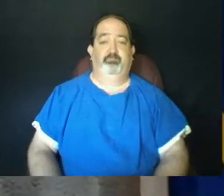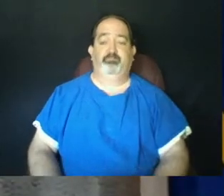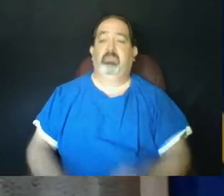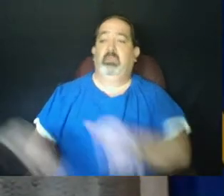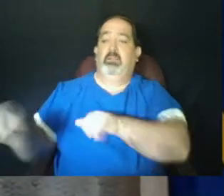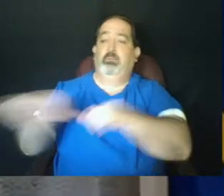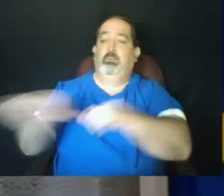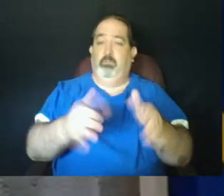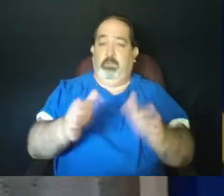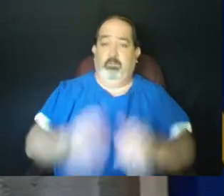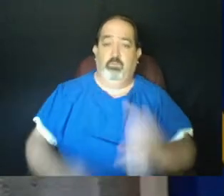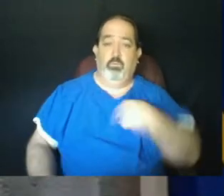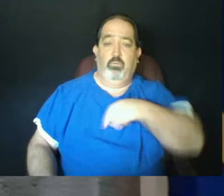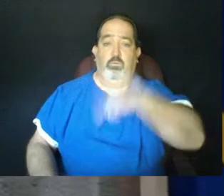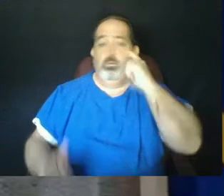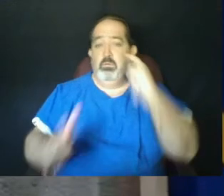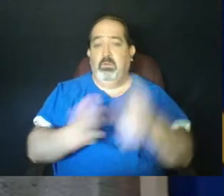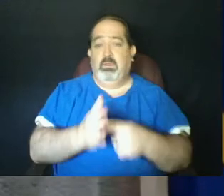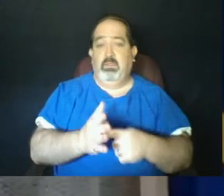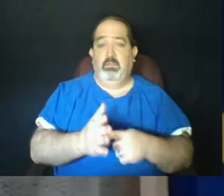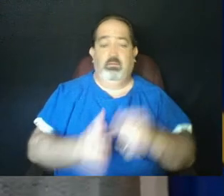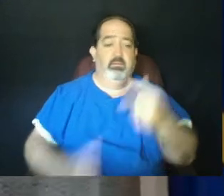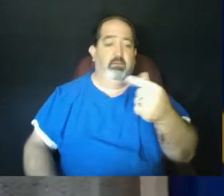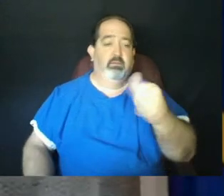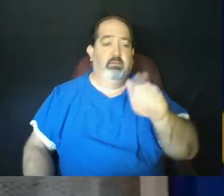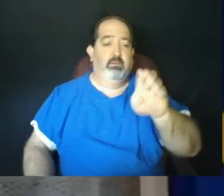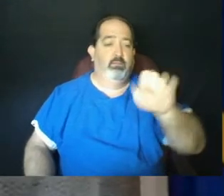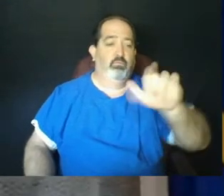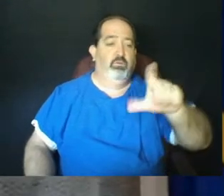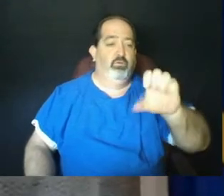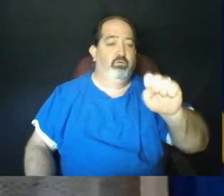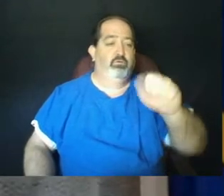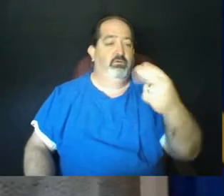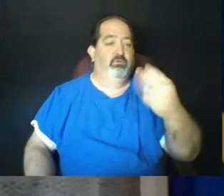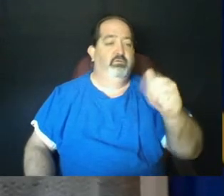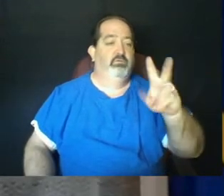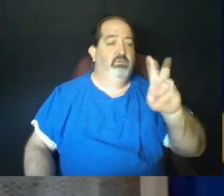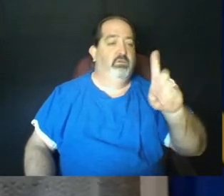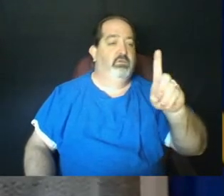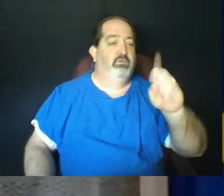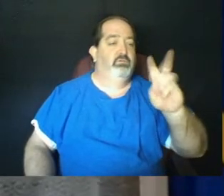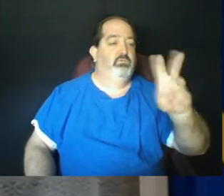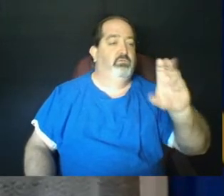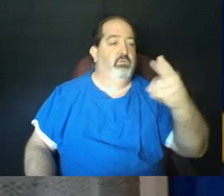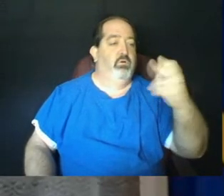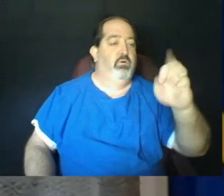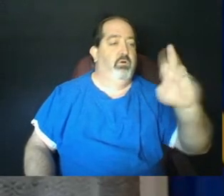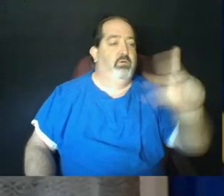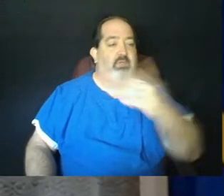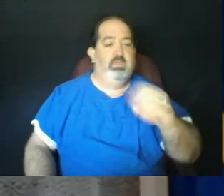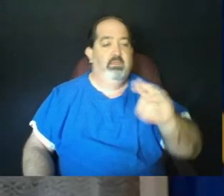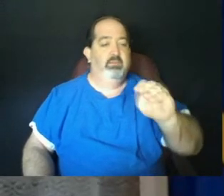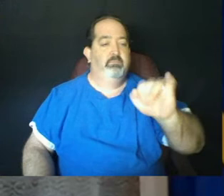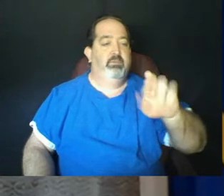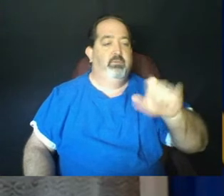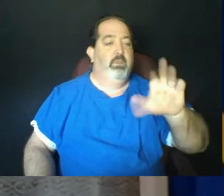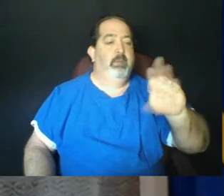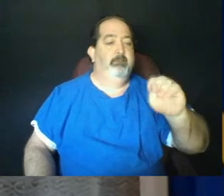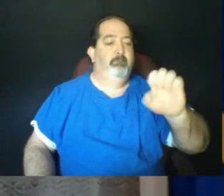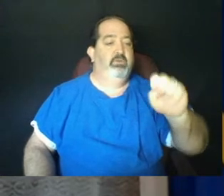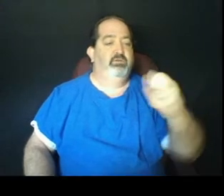In like manner, do we recognize Gabriel Shadowhawk and Miriam Shadowhawk.